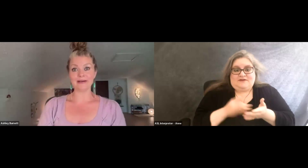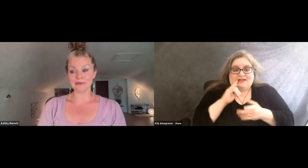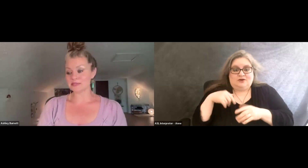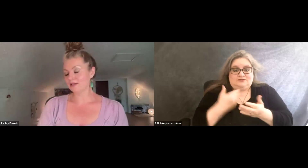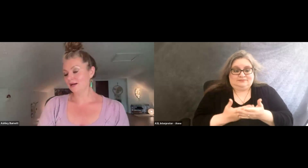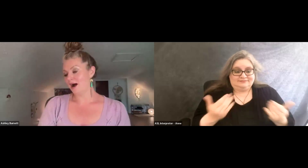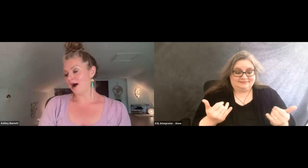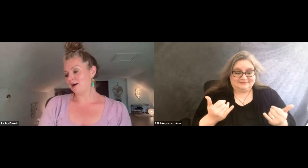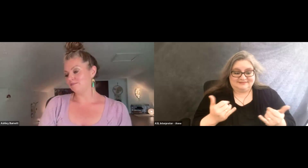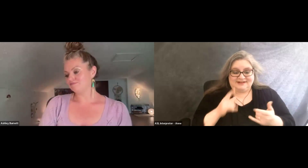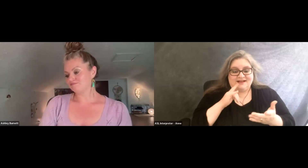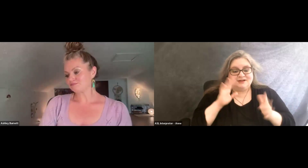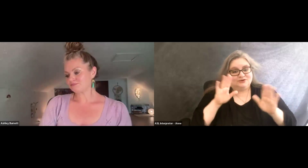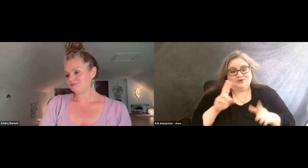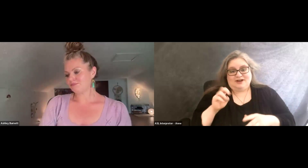is great news.